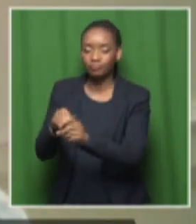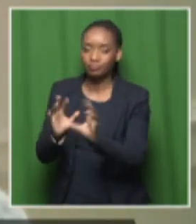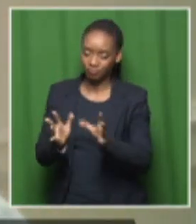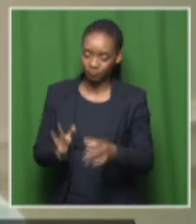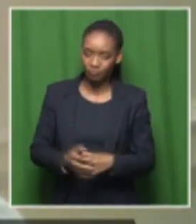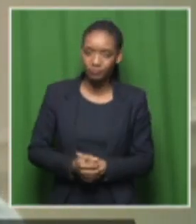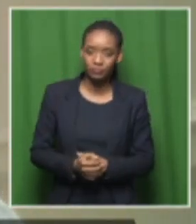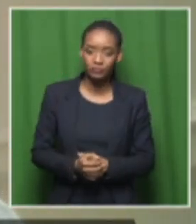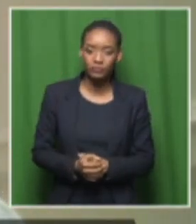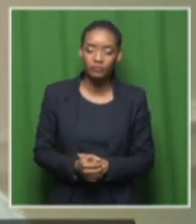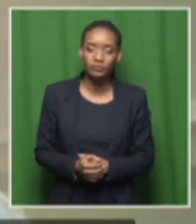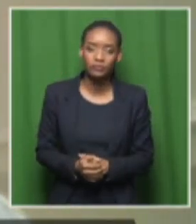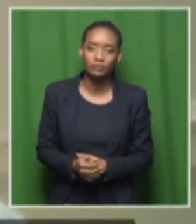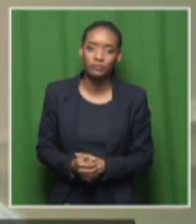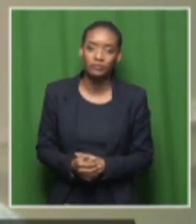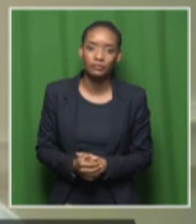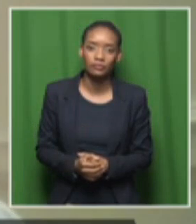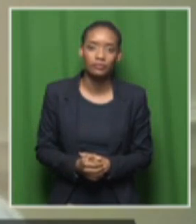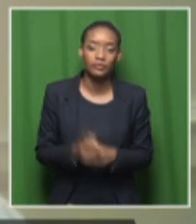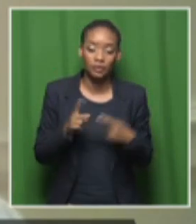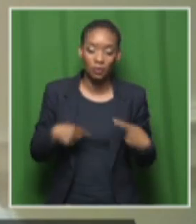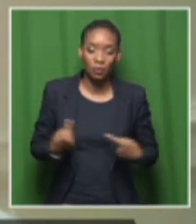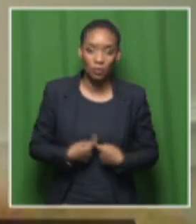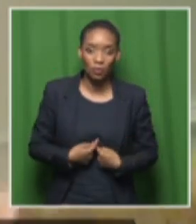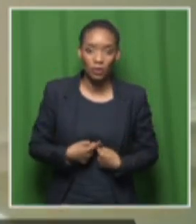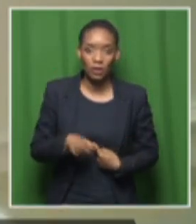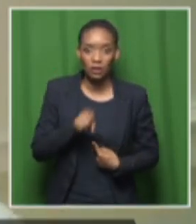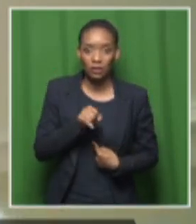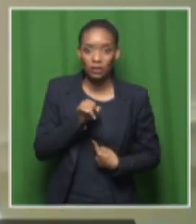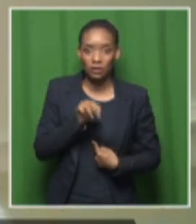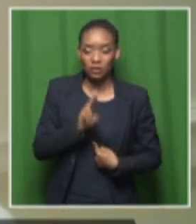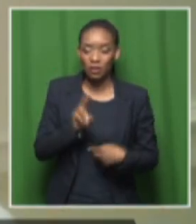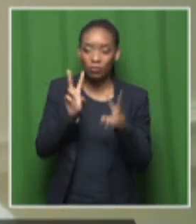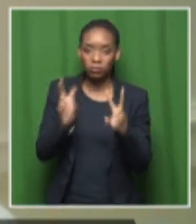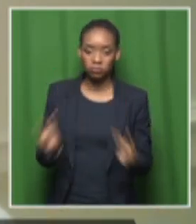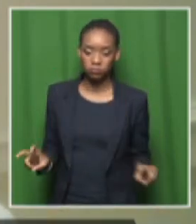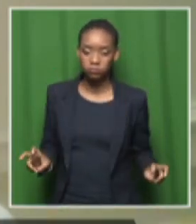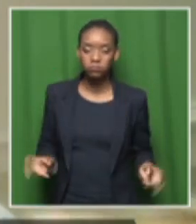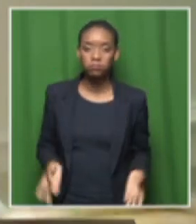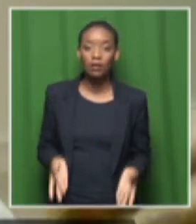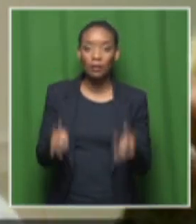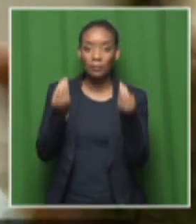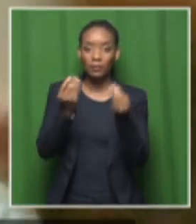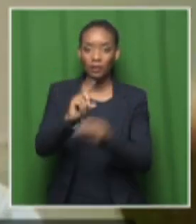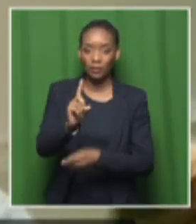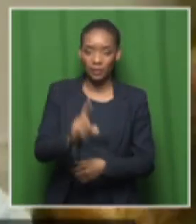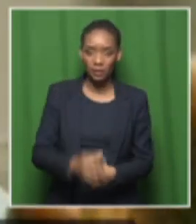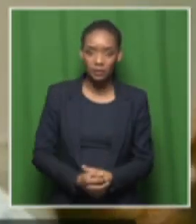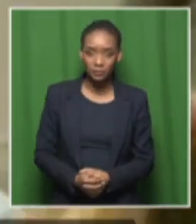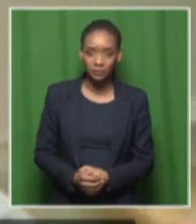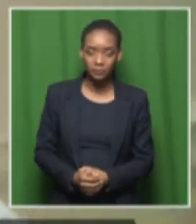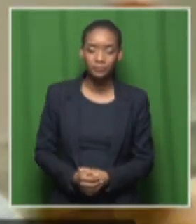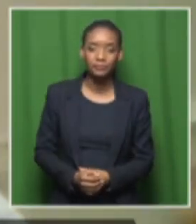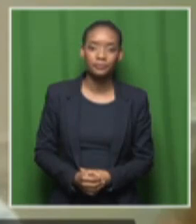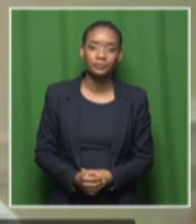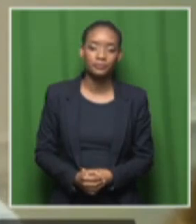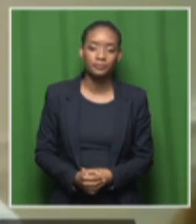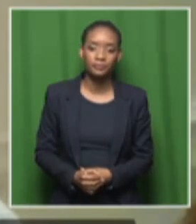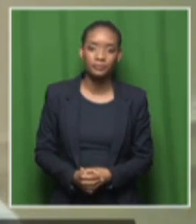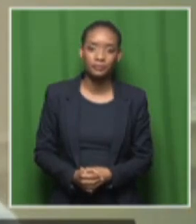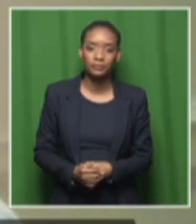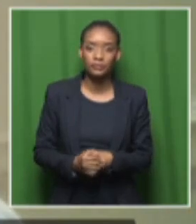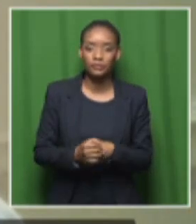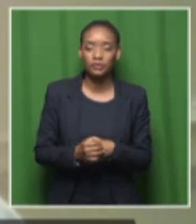the investigation that we conducted, it does appear that the